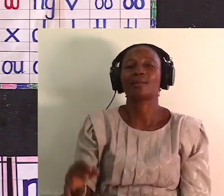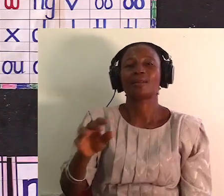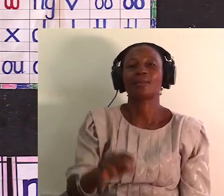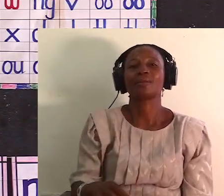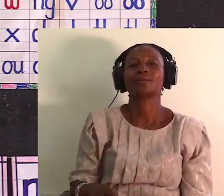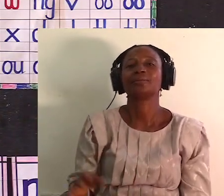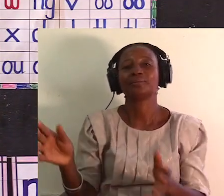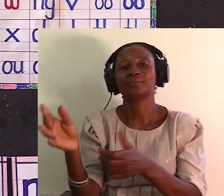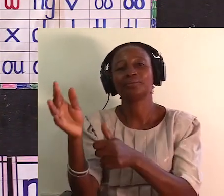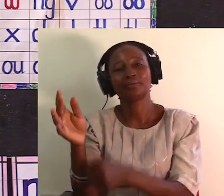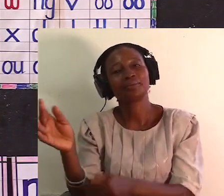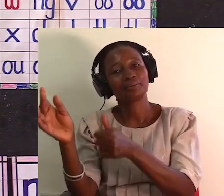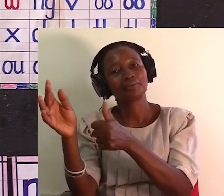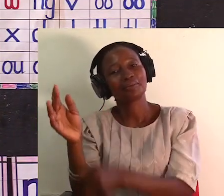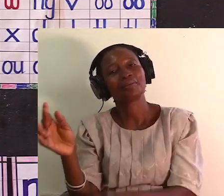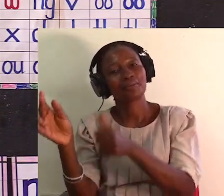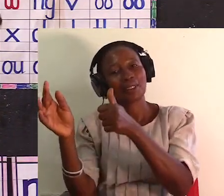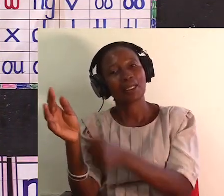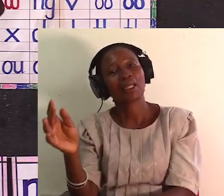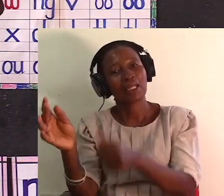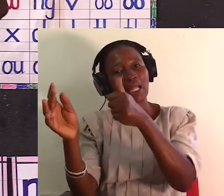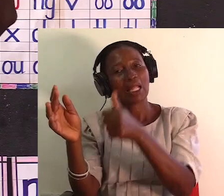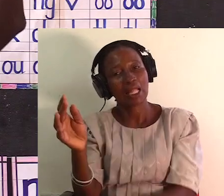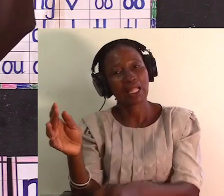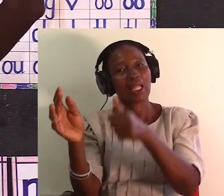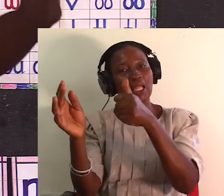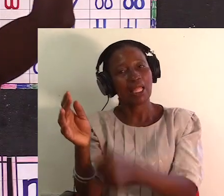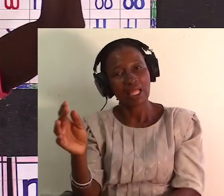We are clicking castanets.